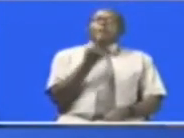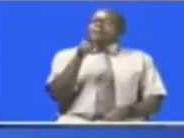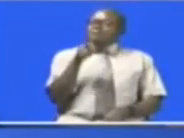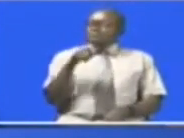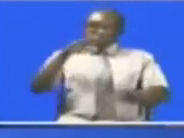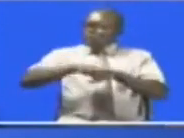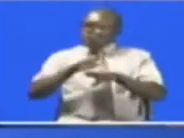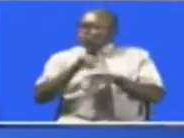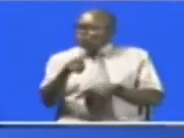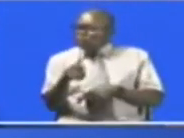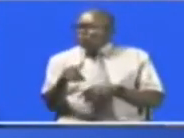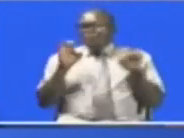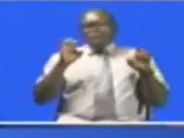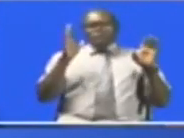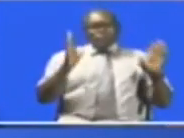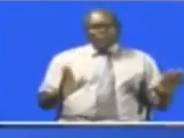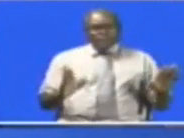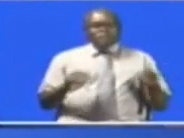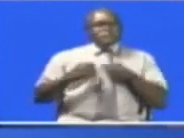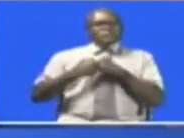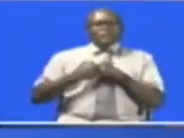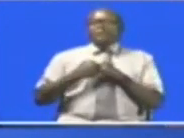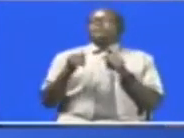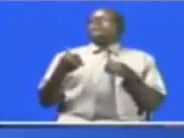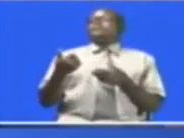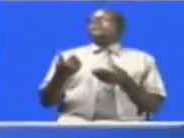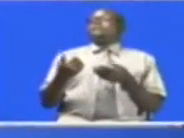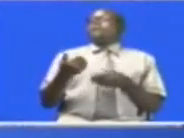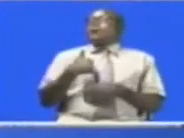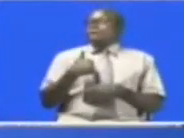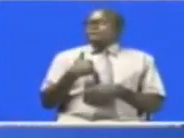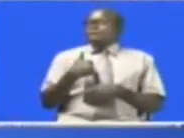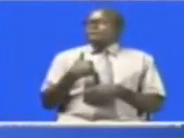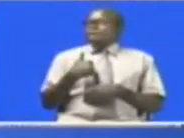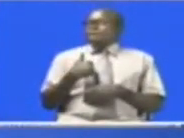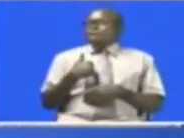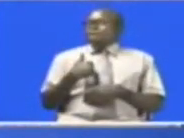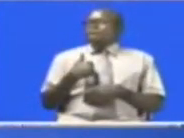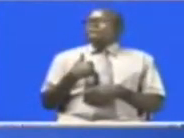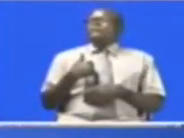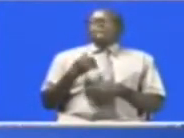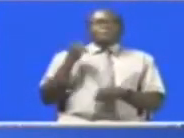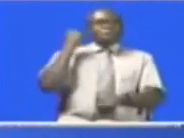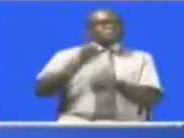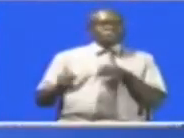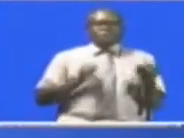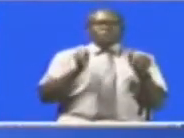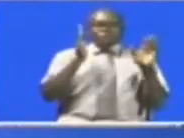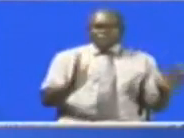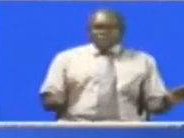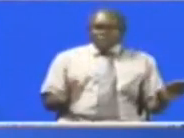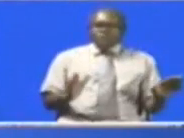country, you know, and the Ethiopian challenge is still there. And you've mentioned it categorically that they are tough